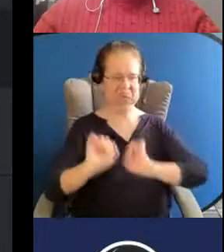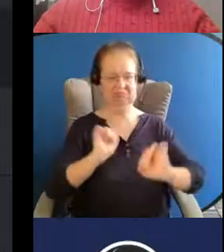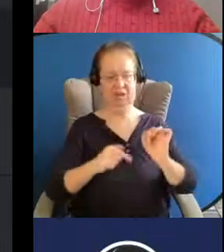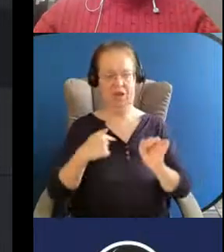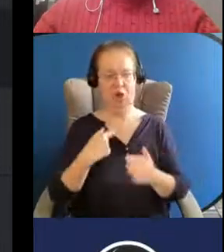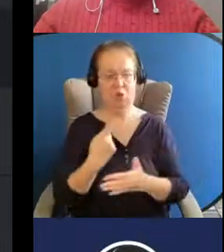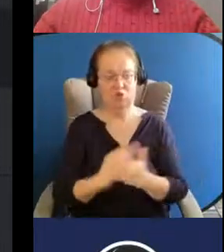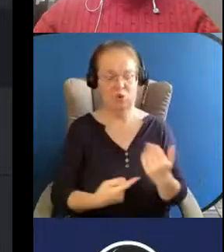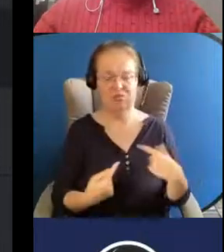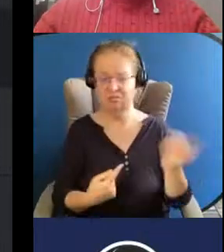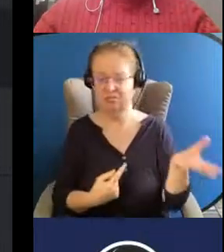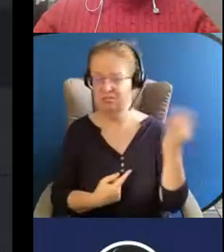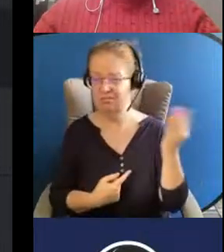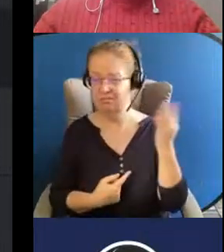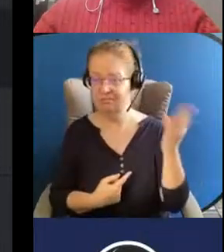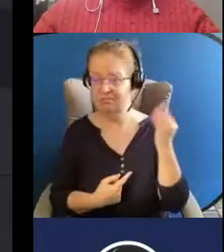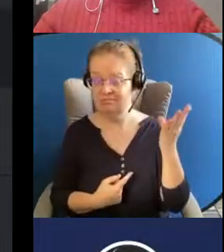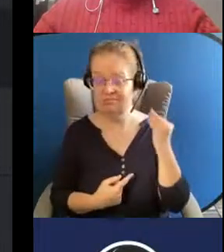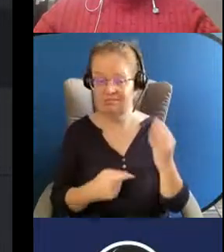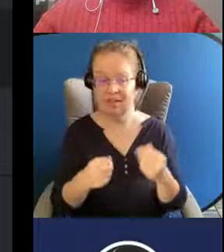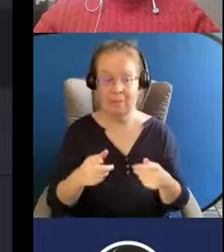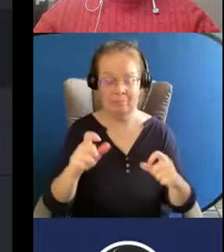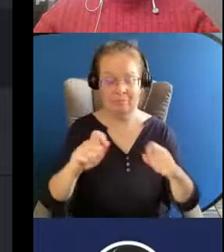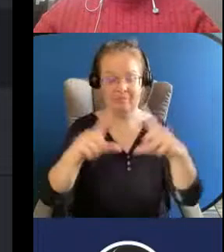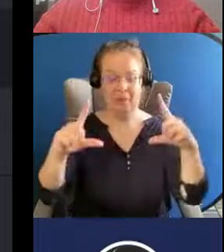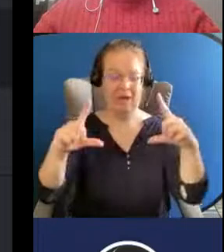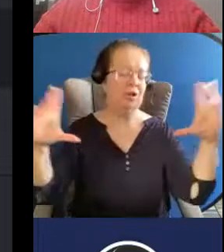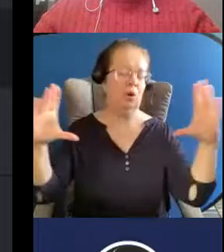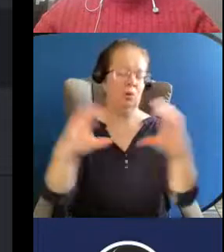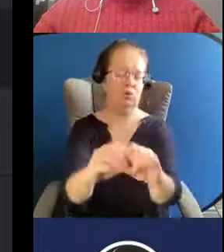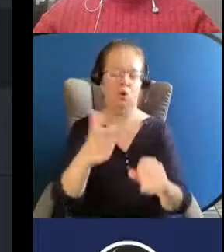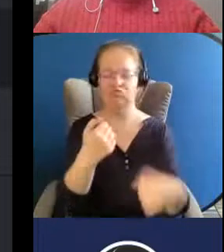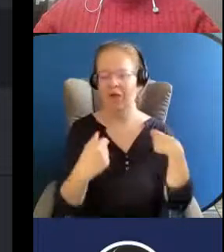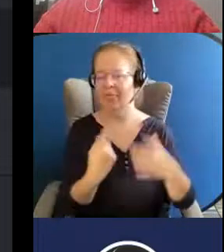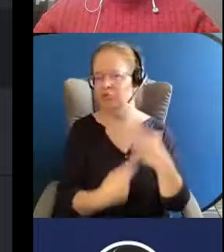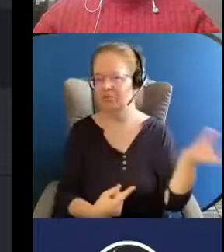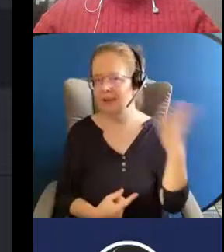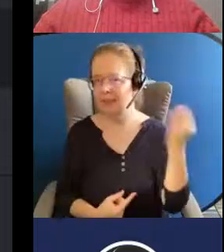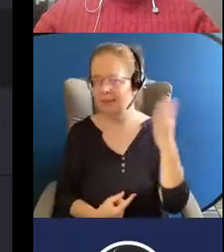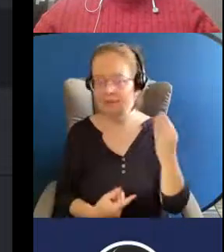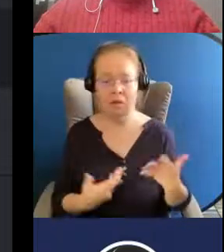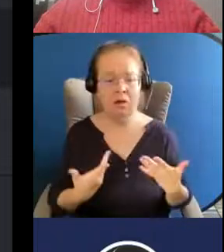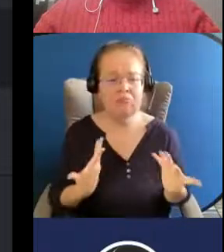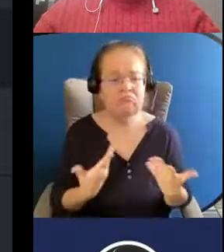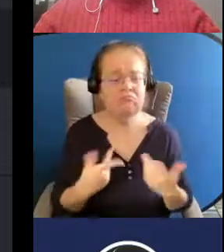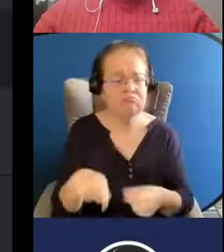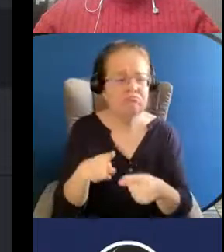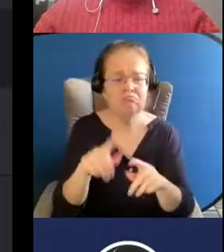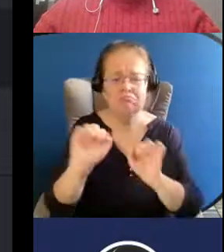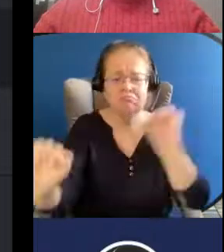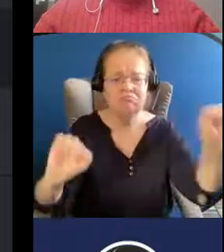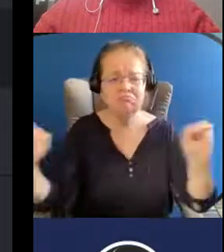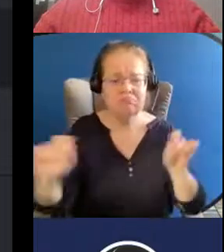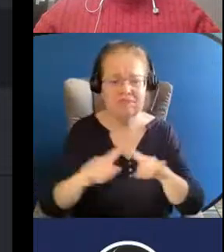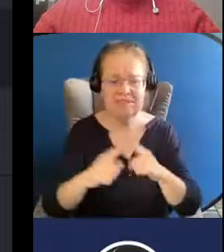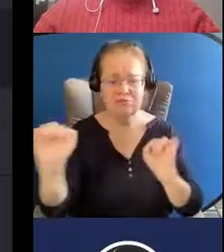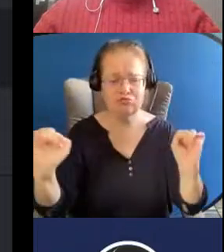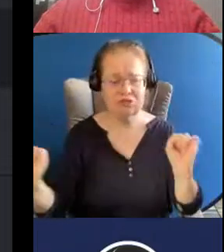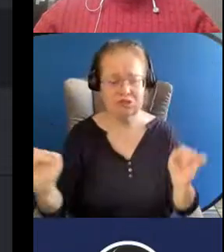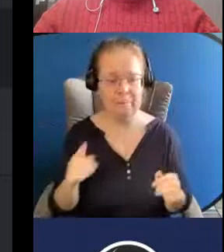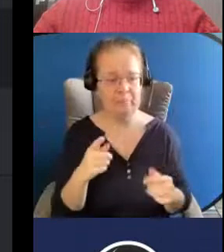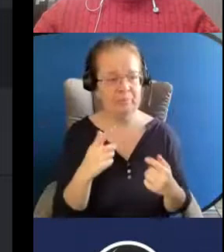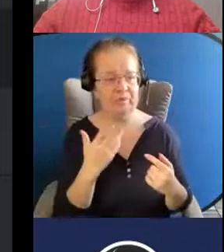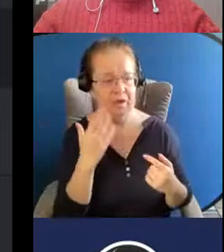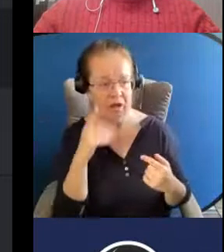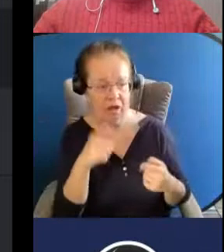just the speech and turn magnification way down, right? There's a whole bunch of situations here, and magnifier will track this. It